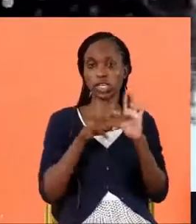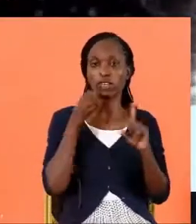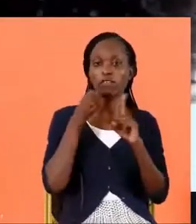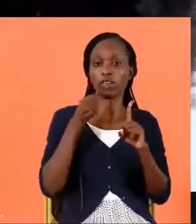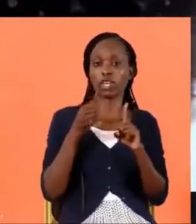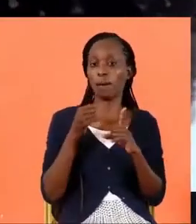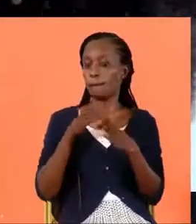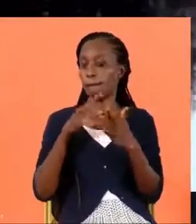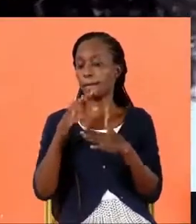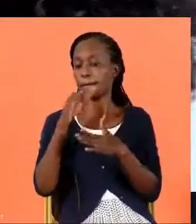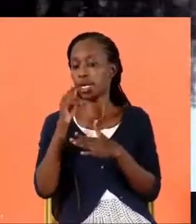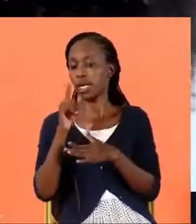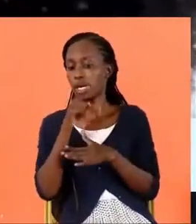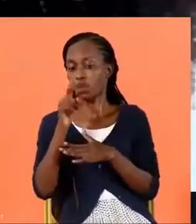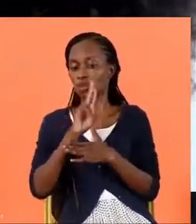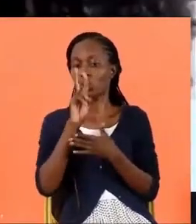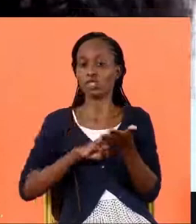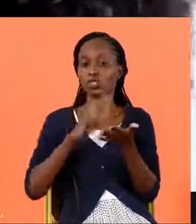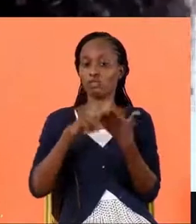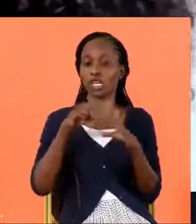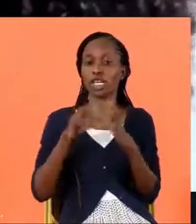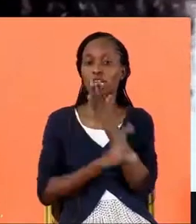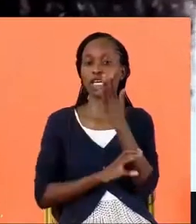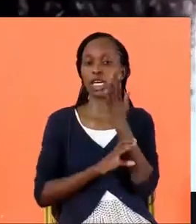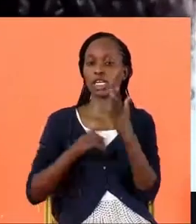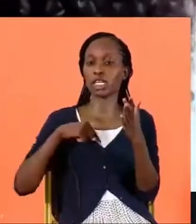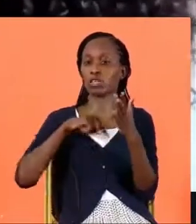by insufficient resources within our countries that